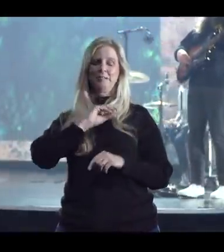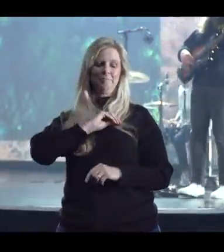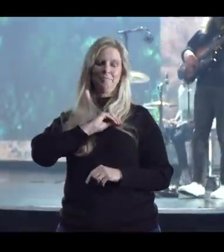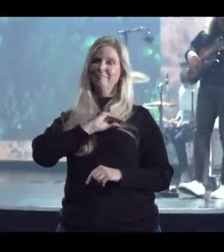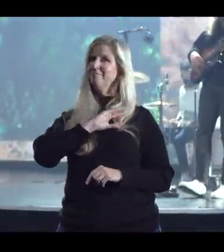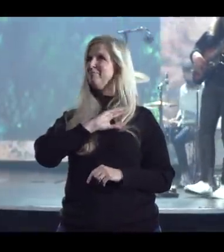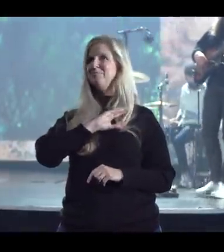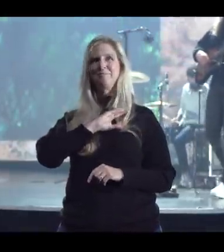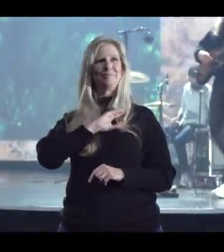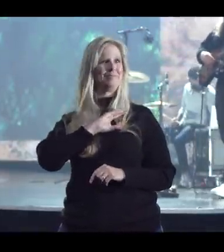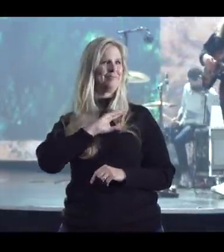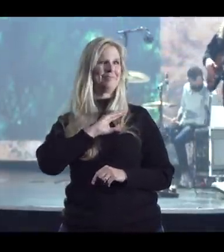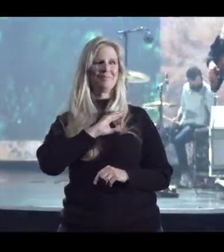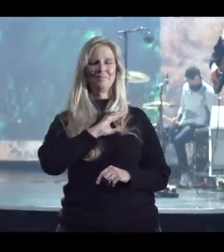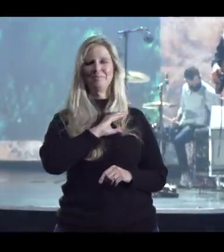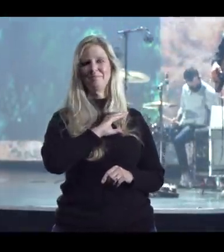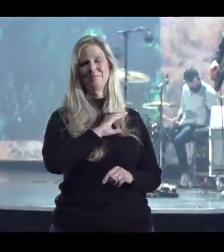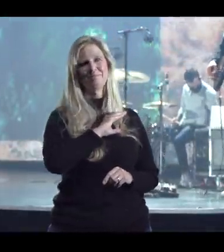Fill me,